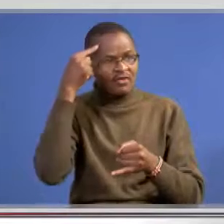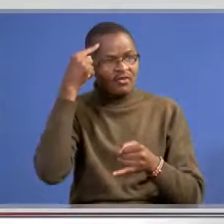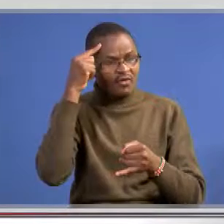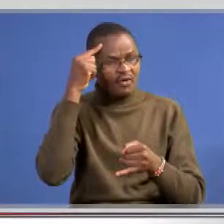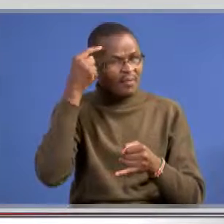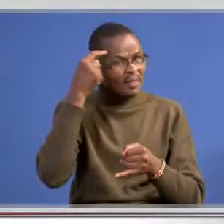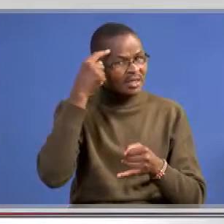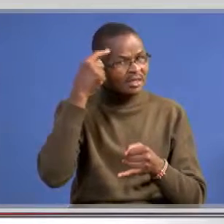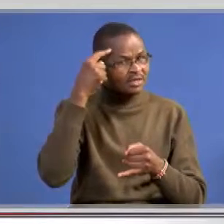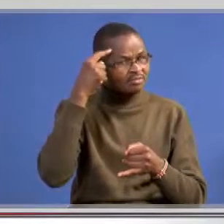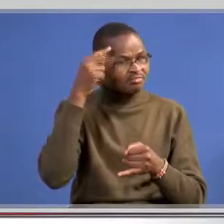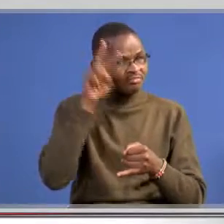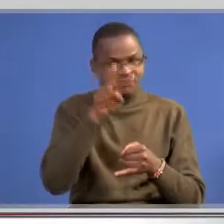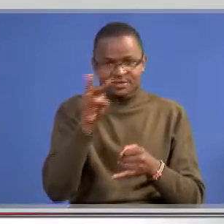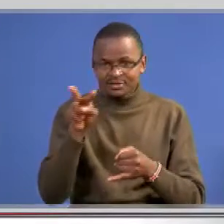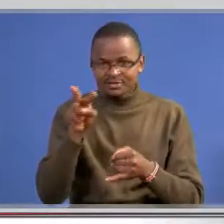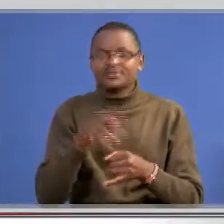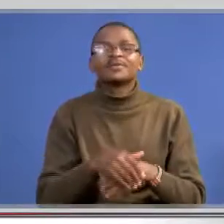mental check.